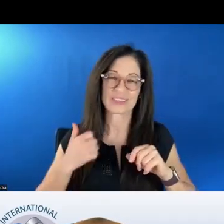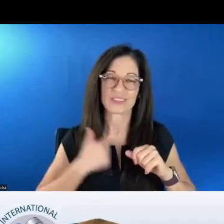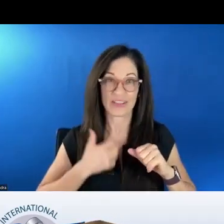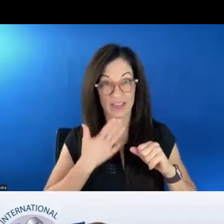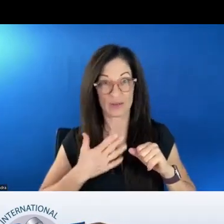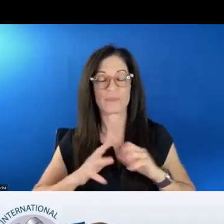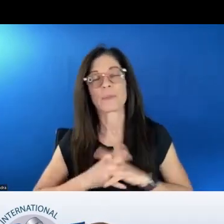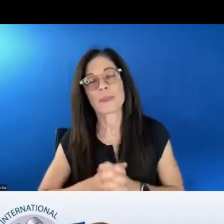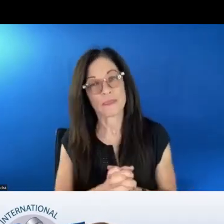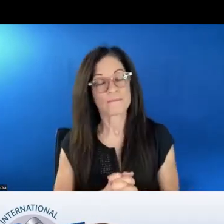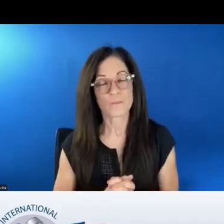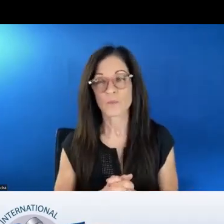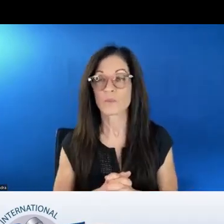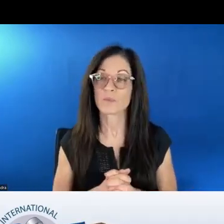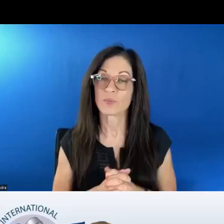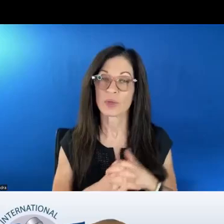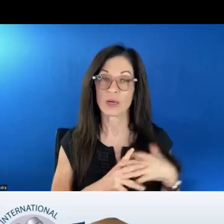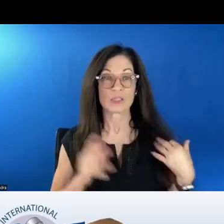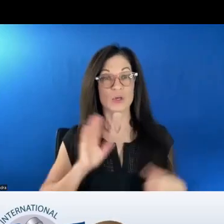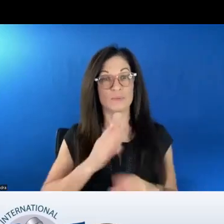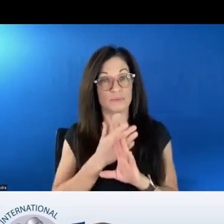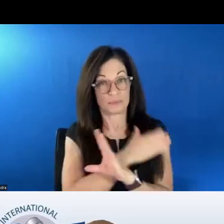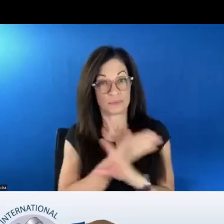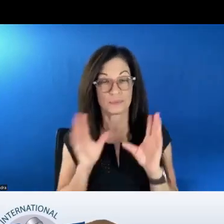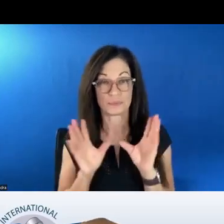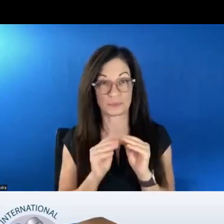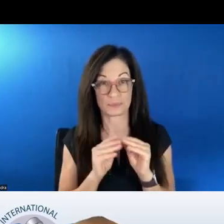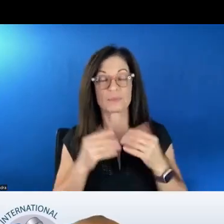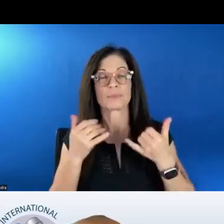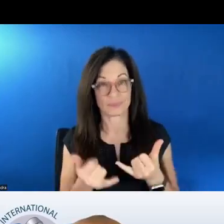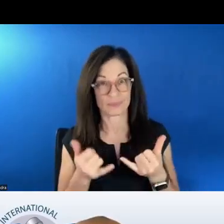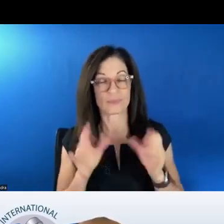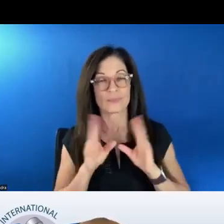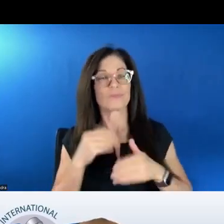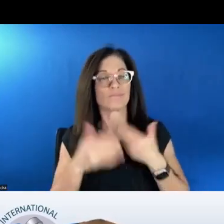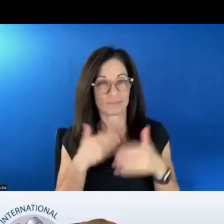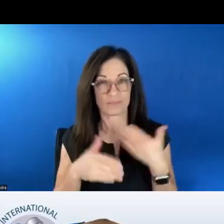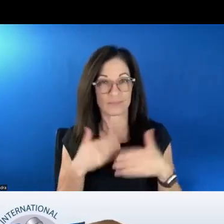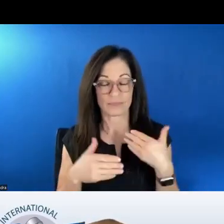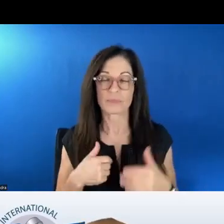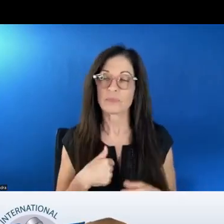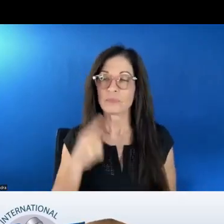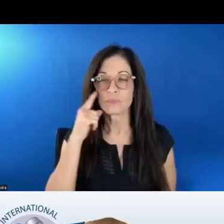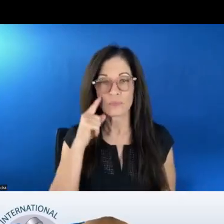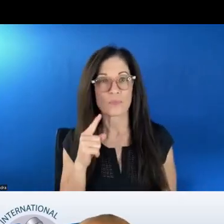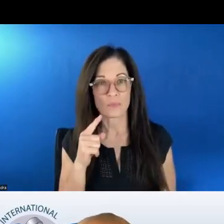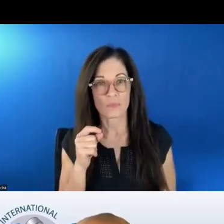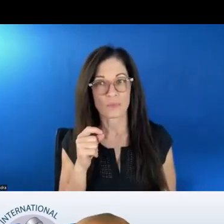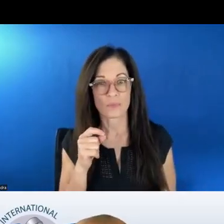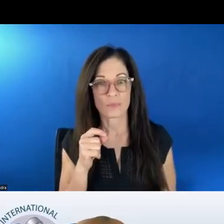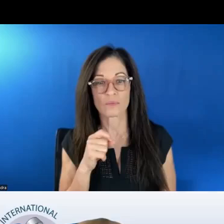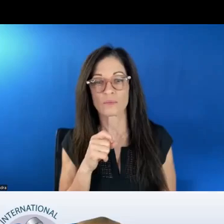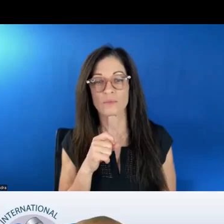Okay. So it was actually before the conference. So now that the conference is underway, I thought really the first